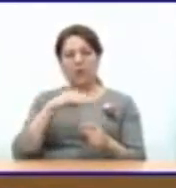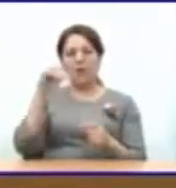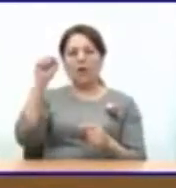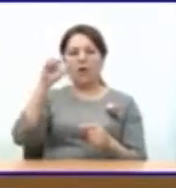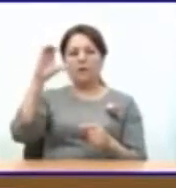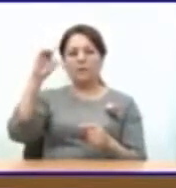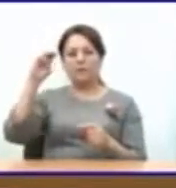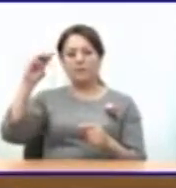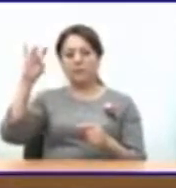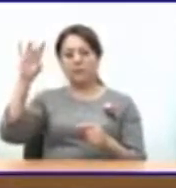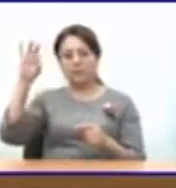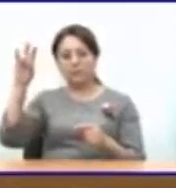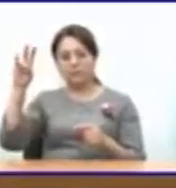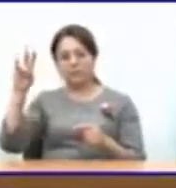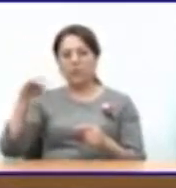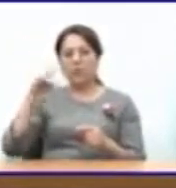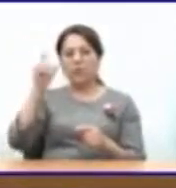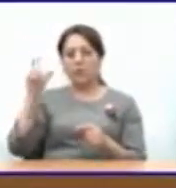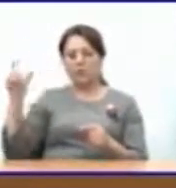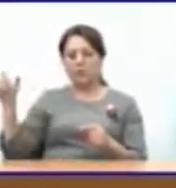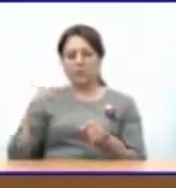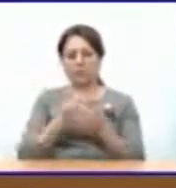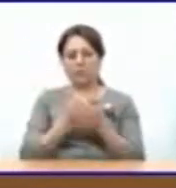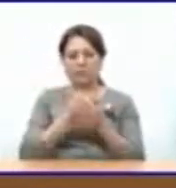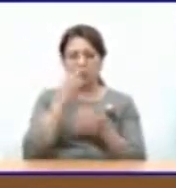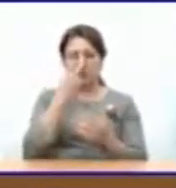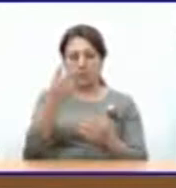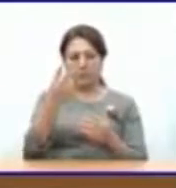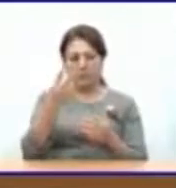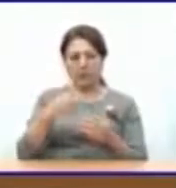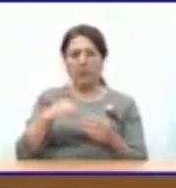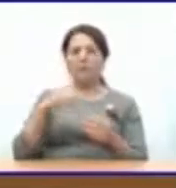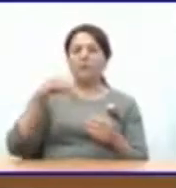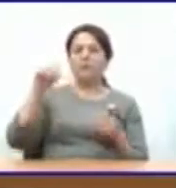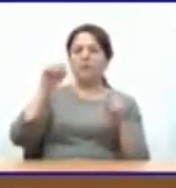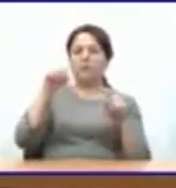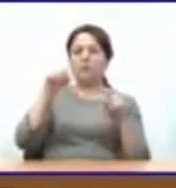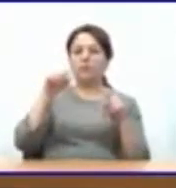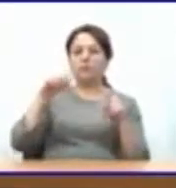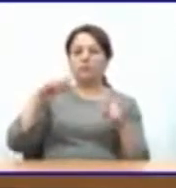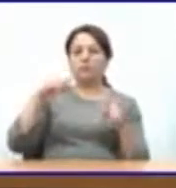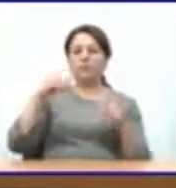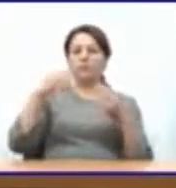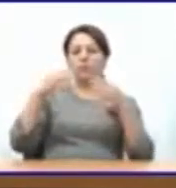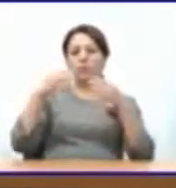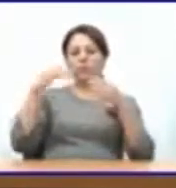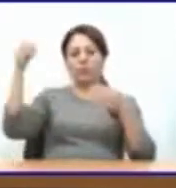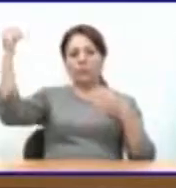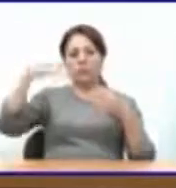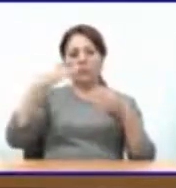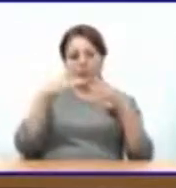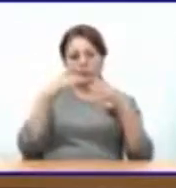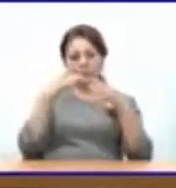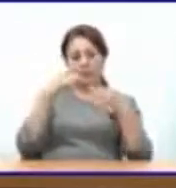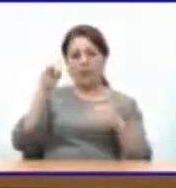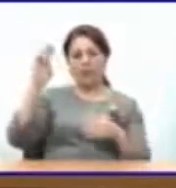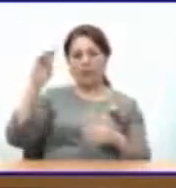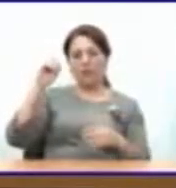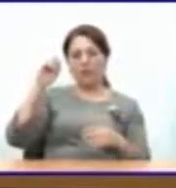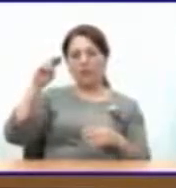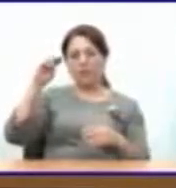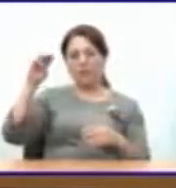ko'ra, shu asr oxirida Saturnning Quyosh diski bo'ylab o'tishini Neptundan turib ko'rsa